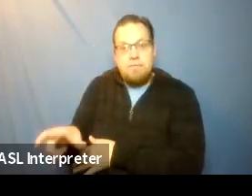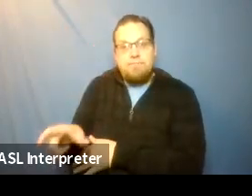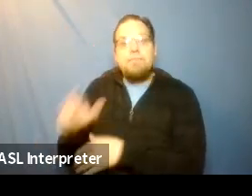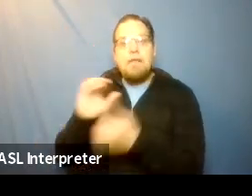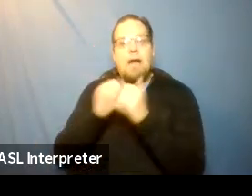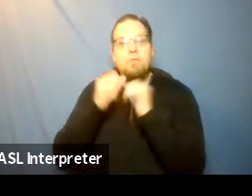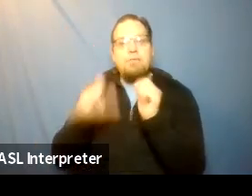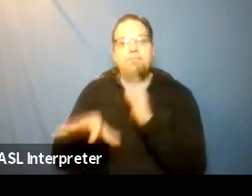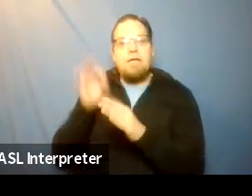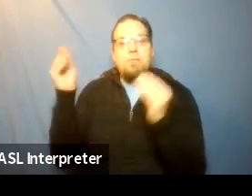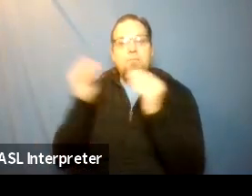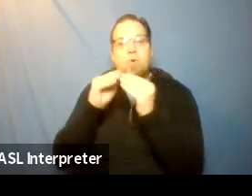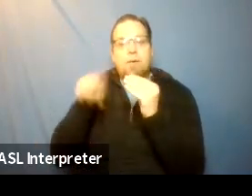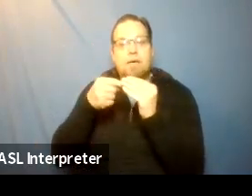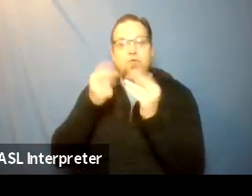about transportation.